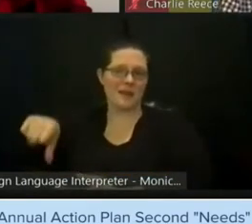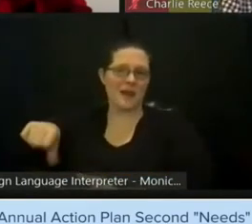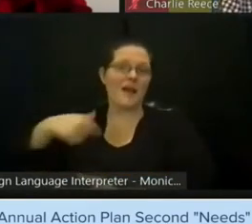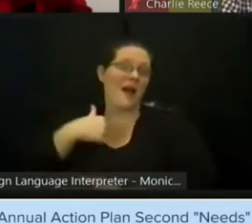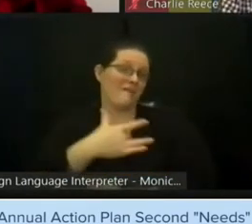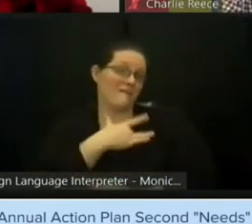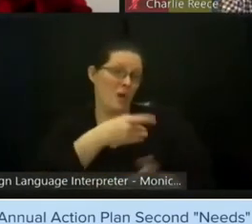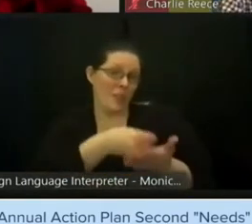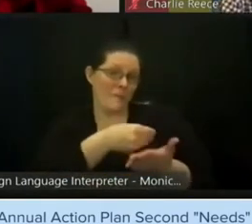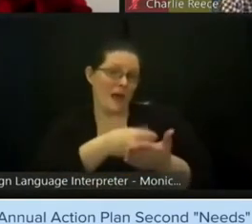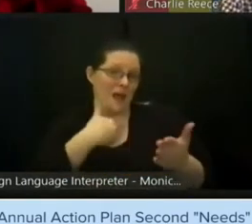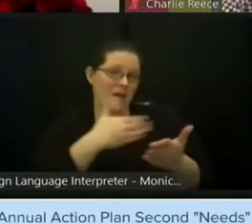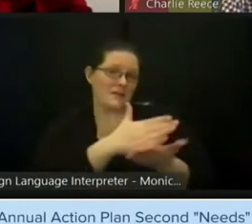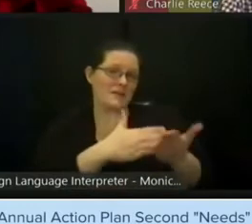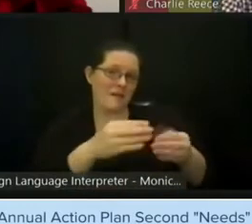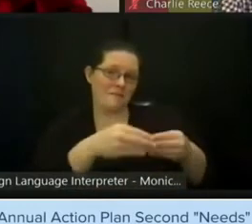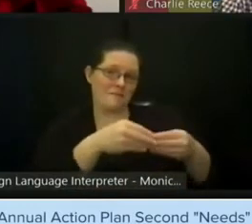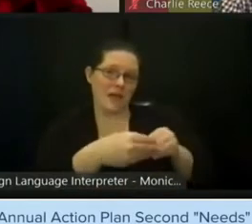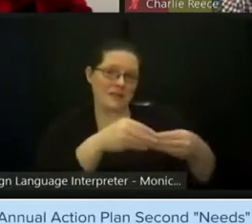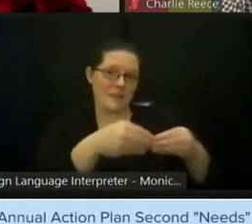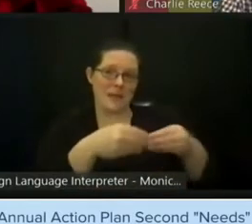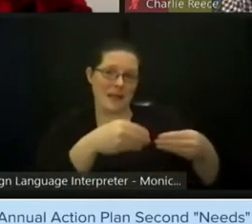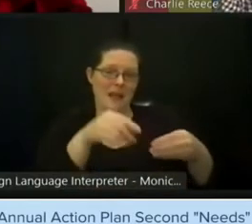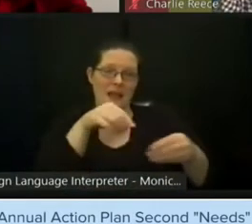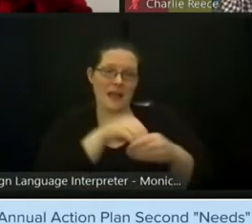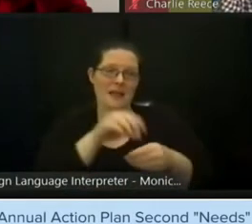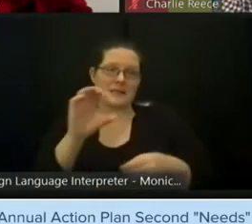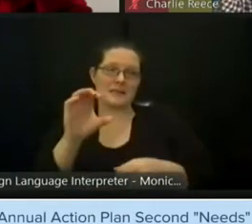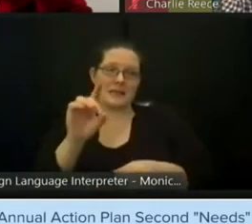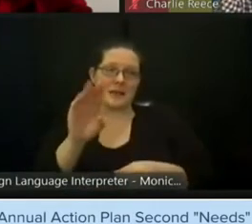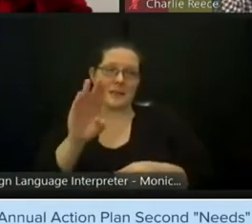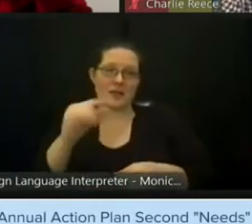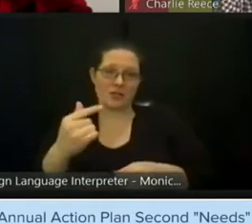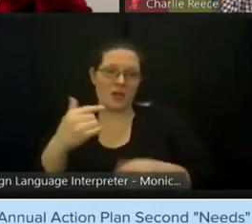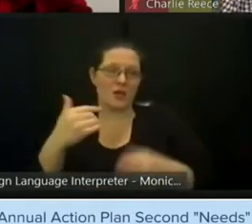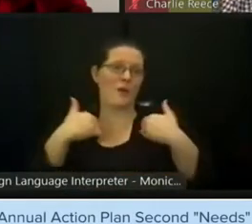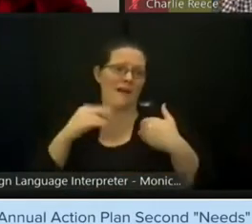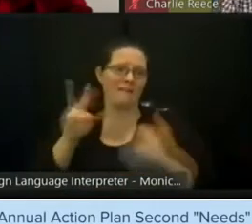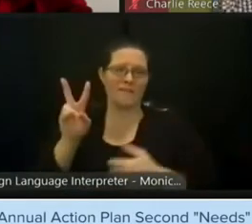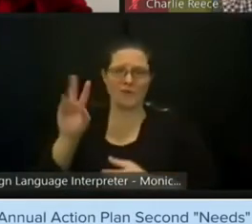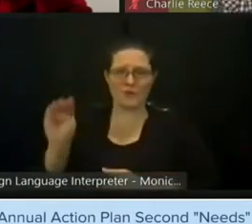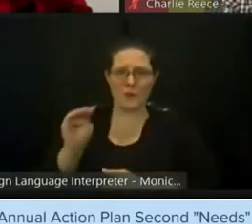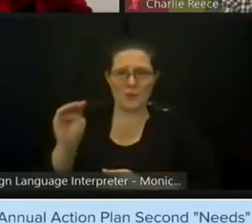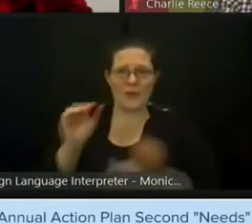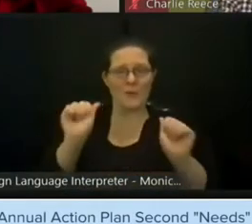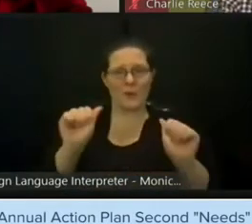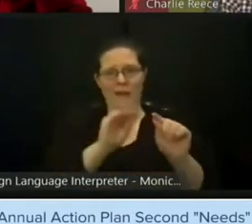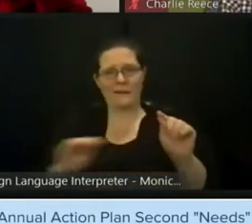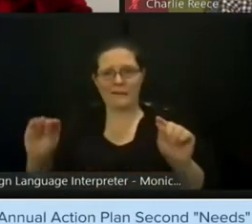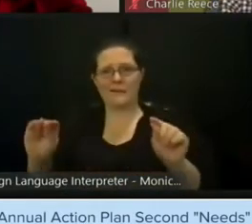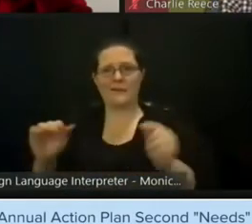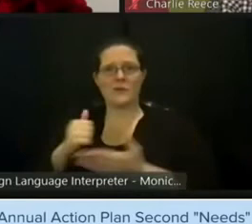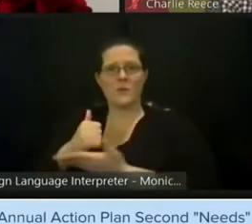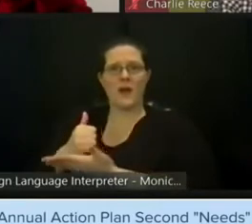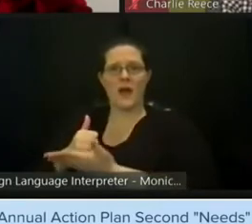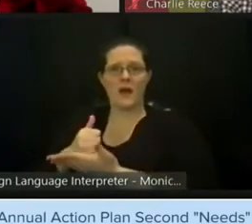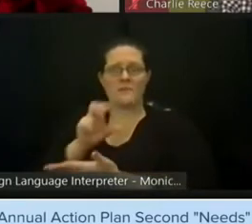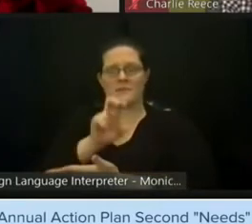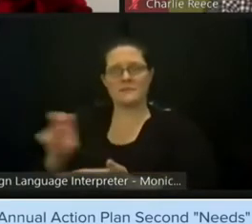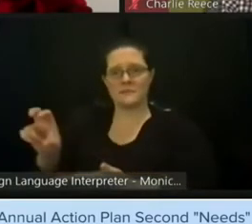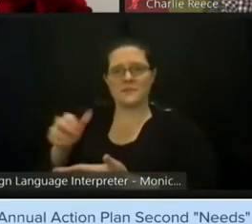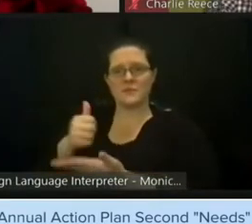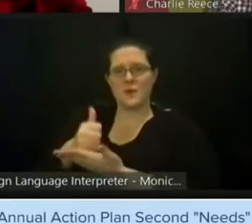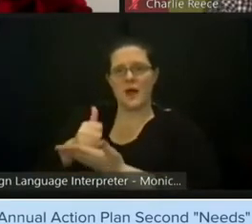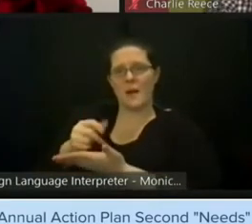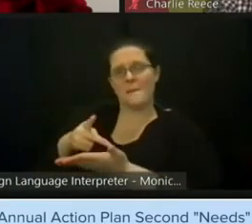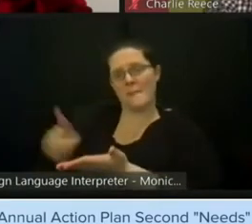flexibility in these community development block grant funds. You have $2 million for that. and I hope you will allocate those funds